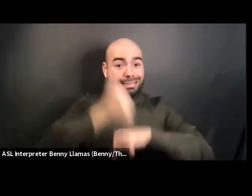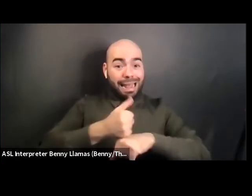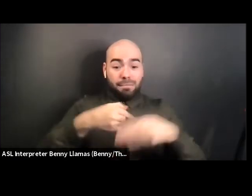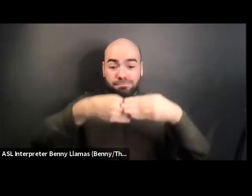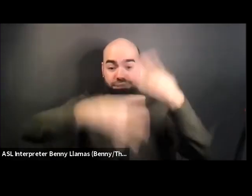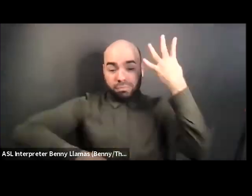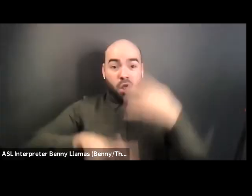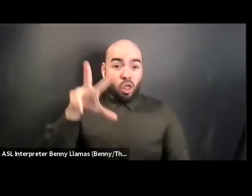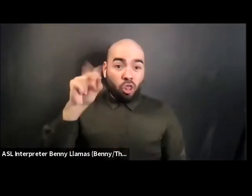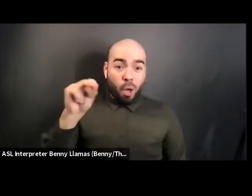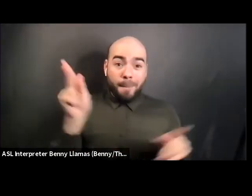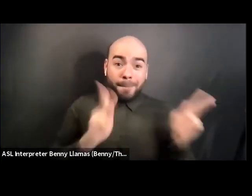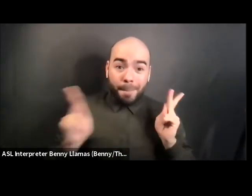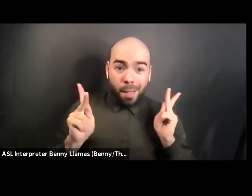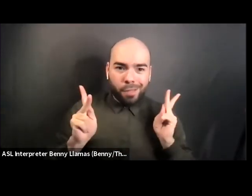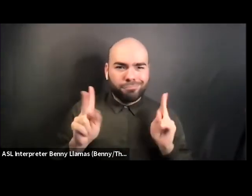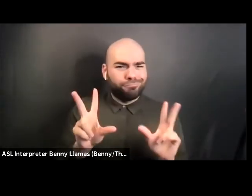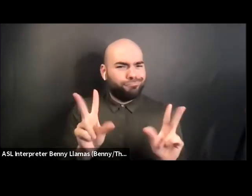Serendipity.